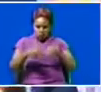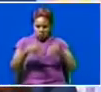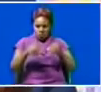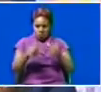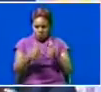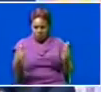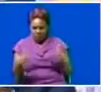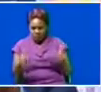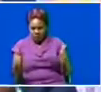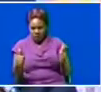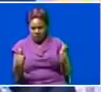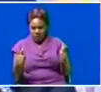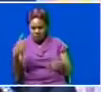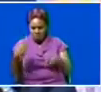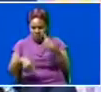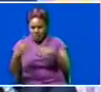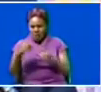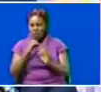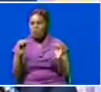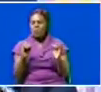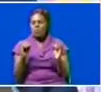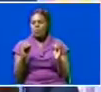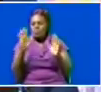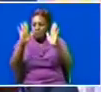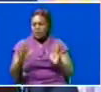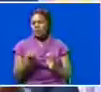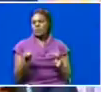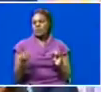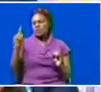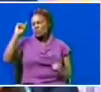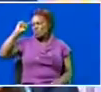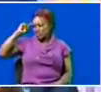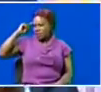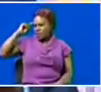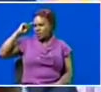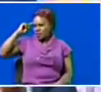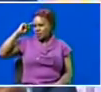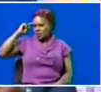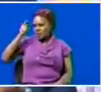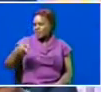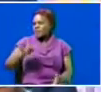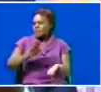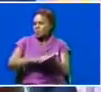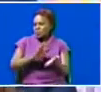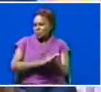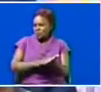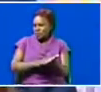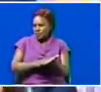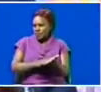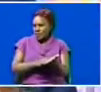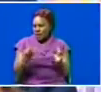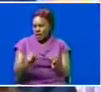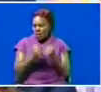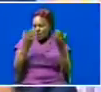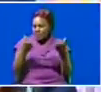smoothly, regardless of who the victor was, do you think that this proposal would be coming in